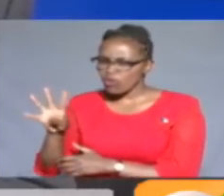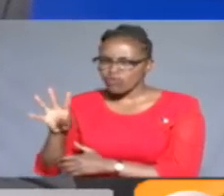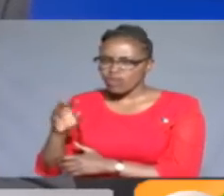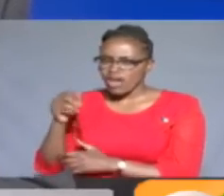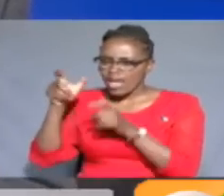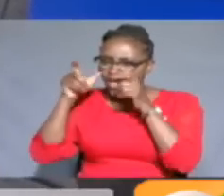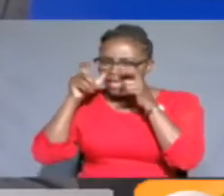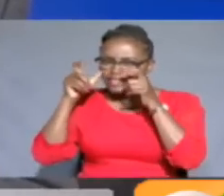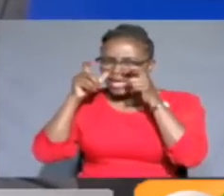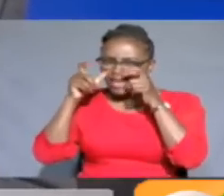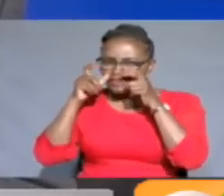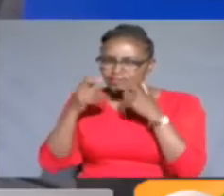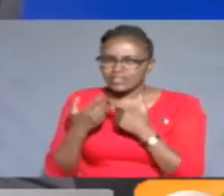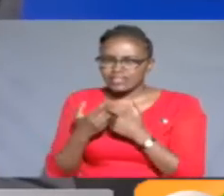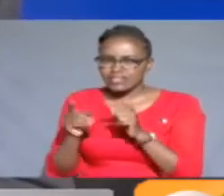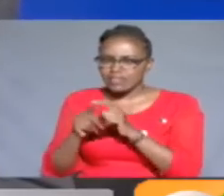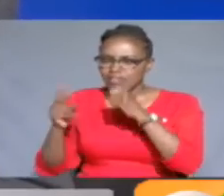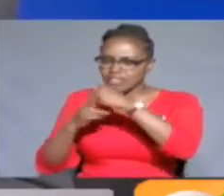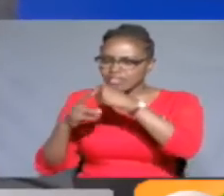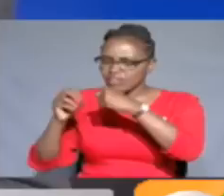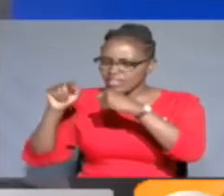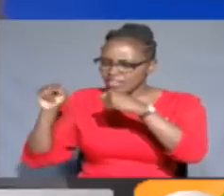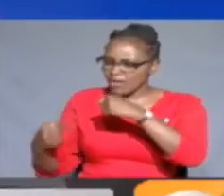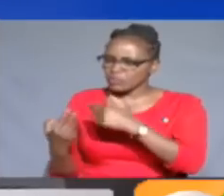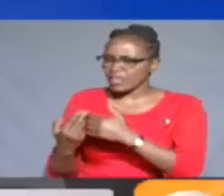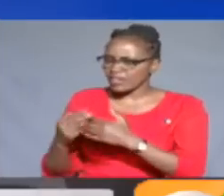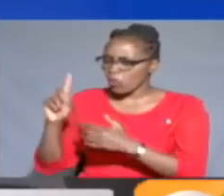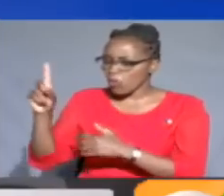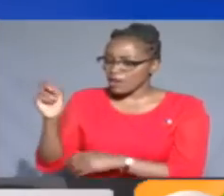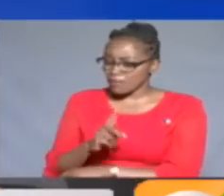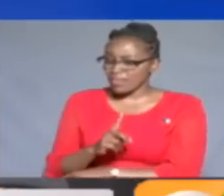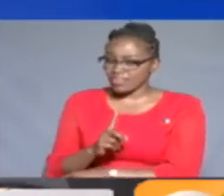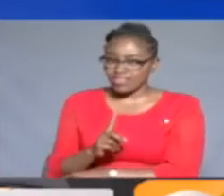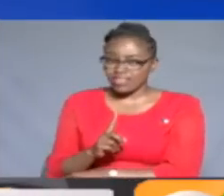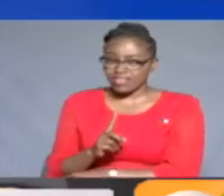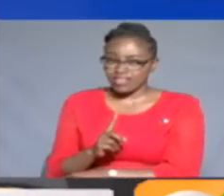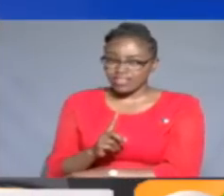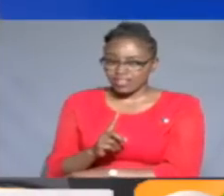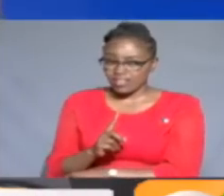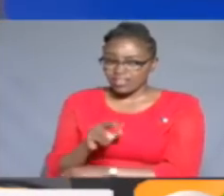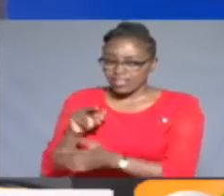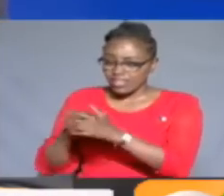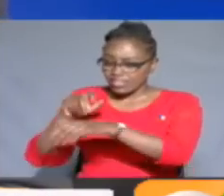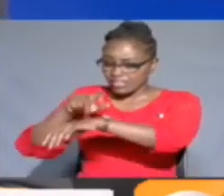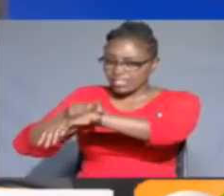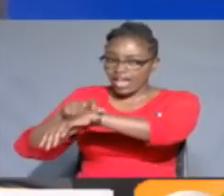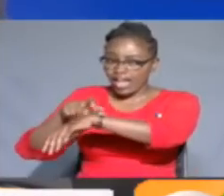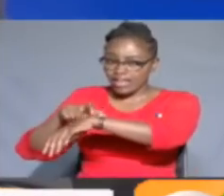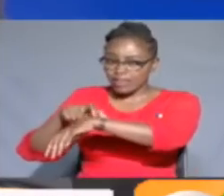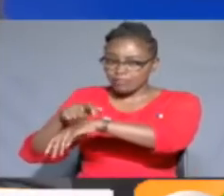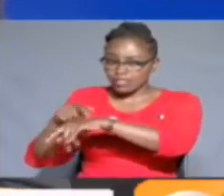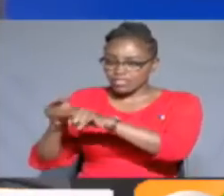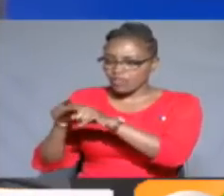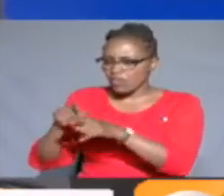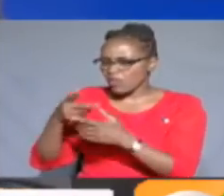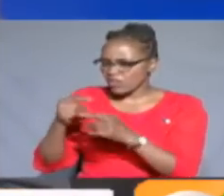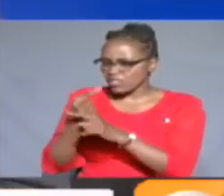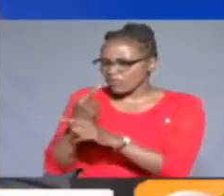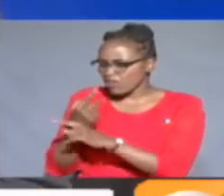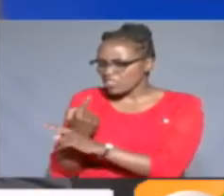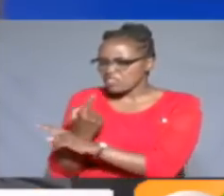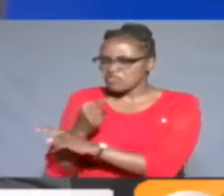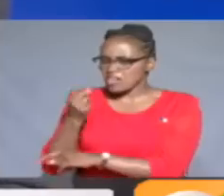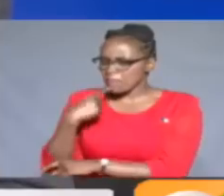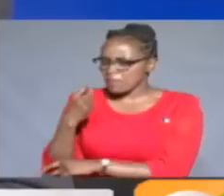2003-2004, HIV was 70,000 shillings a month. Yes. So when the PEPFAR came and the Clinton